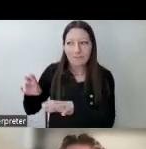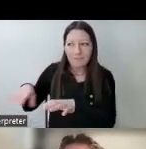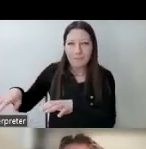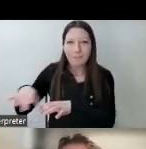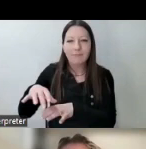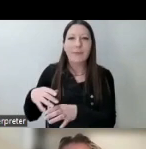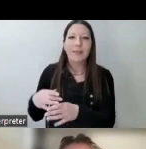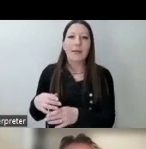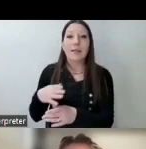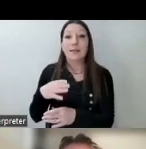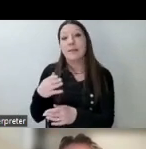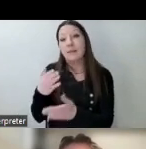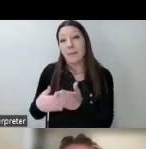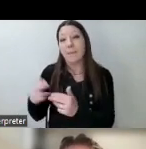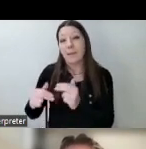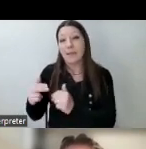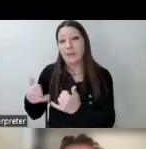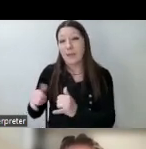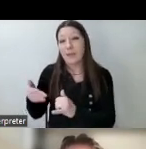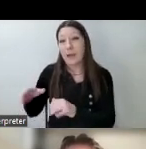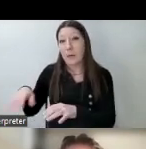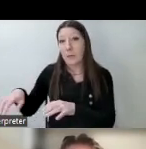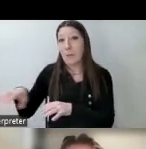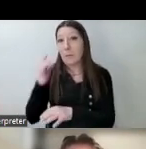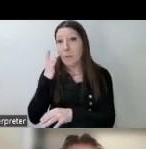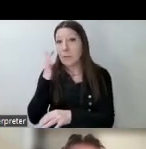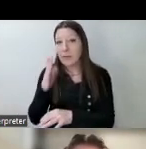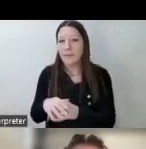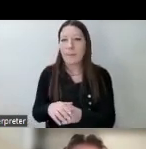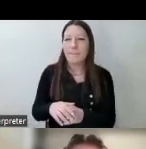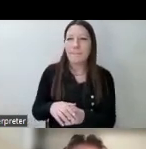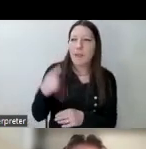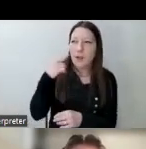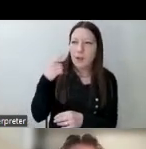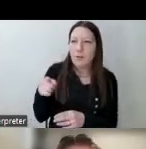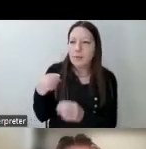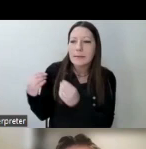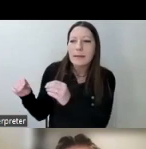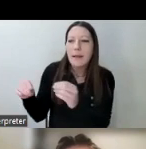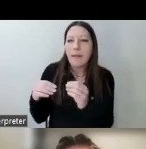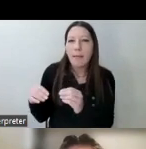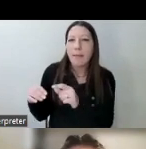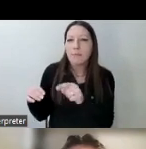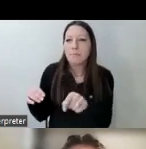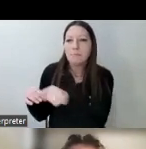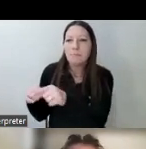property. Other options included selling off pieces of the property as individual cottage lots and using the space as a